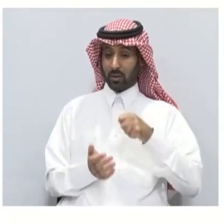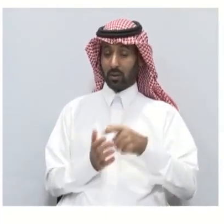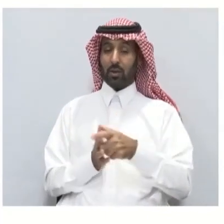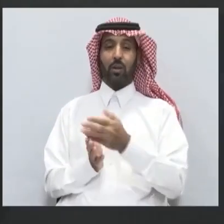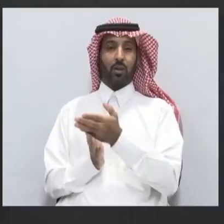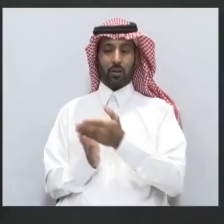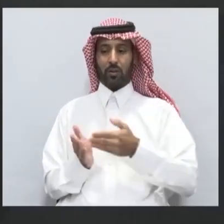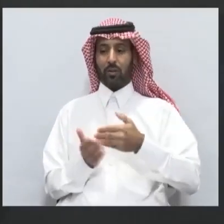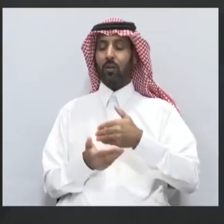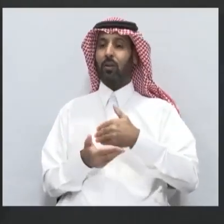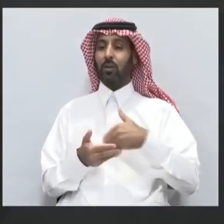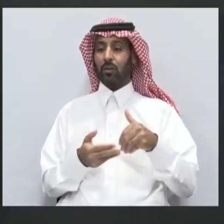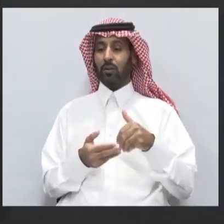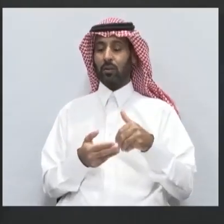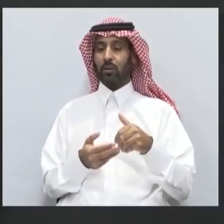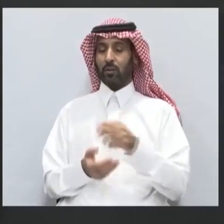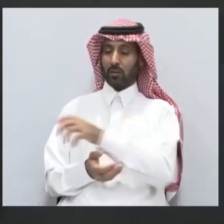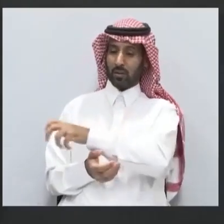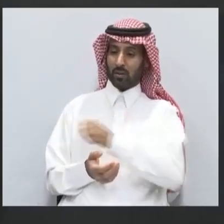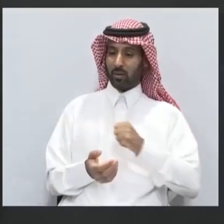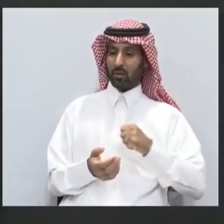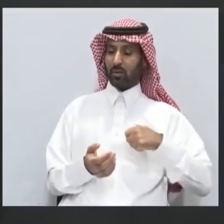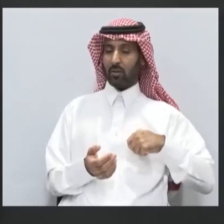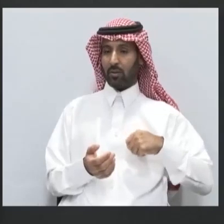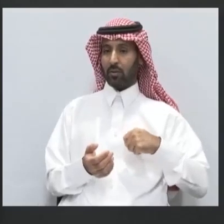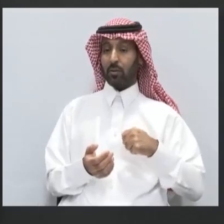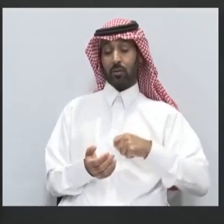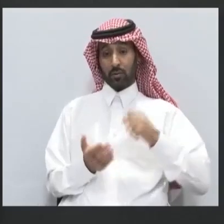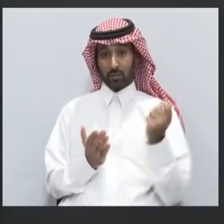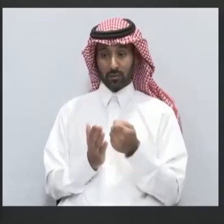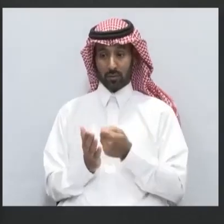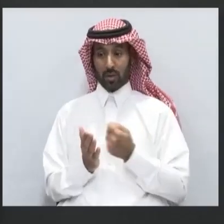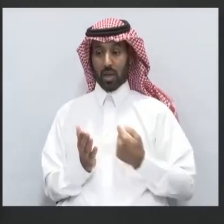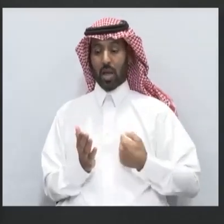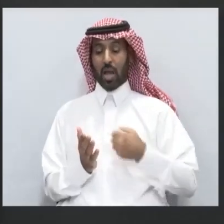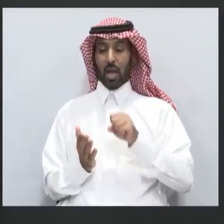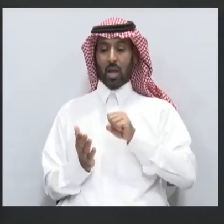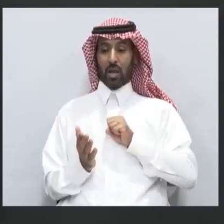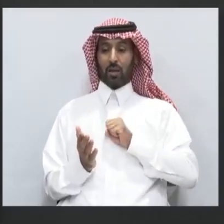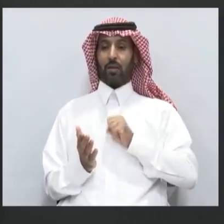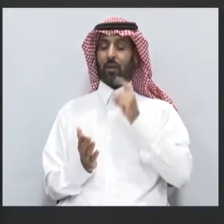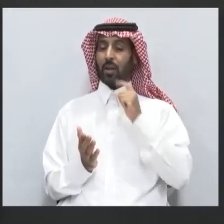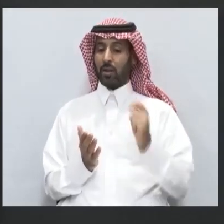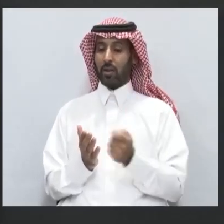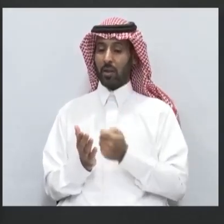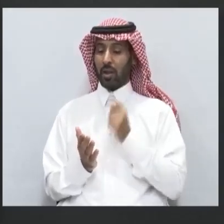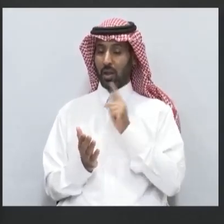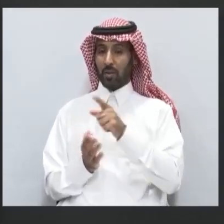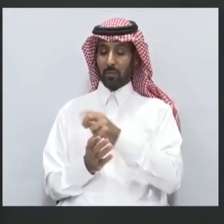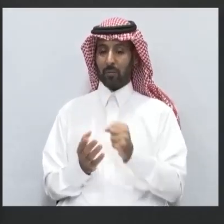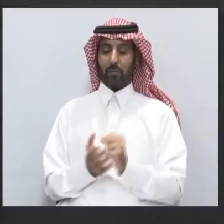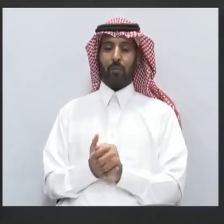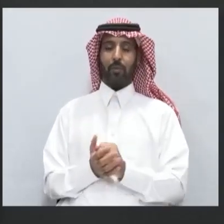thief is the person who stole something. Credit card thief signs his own name.